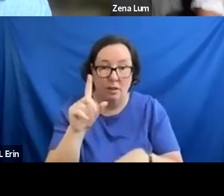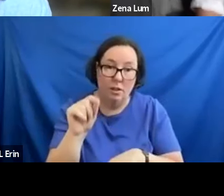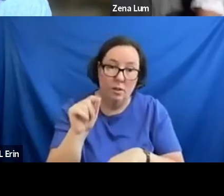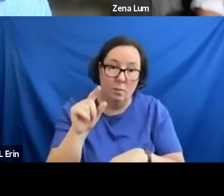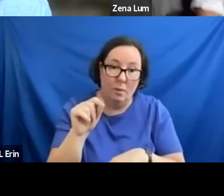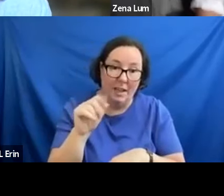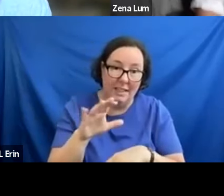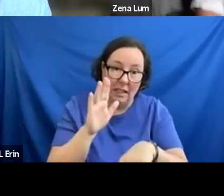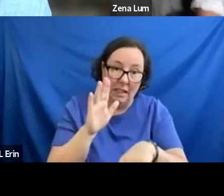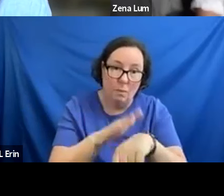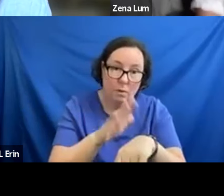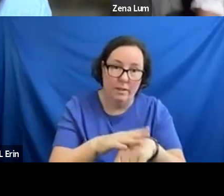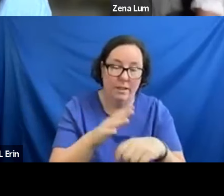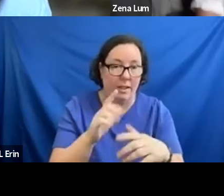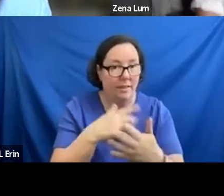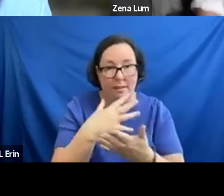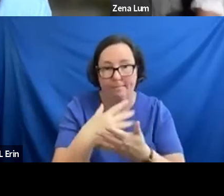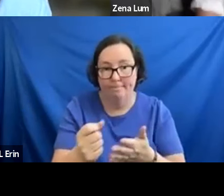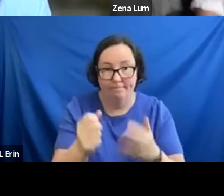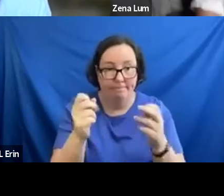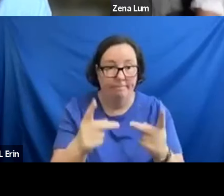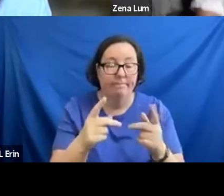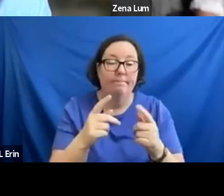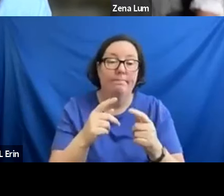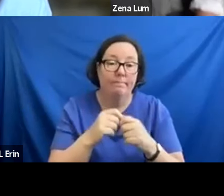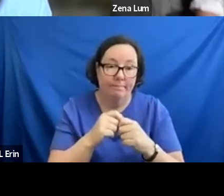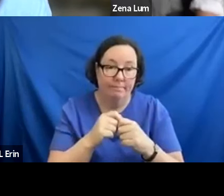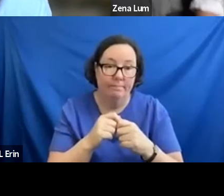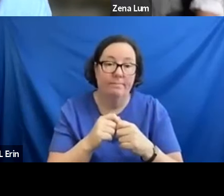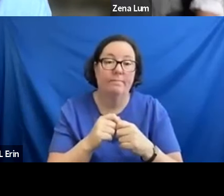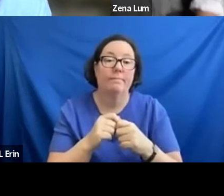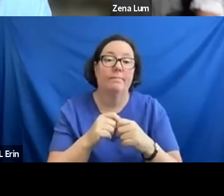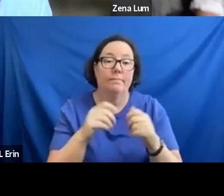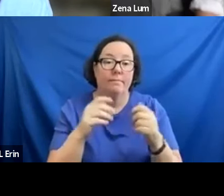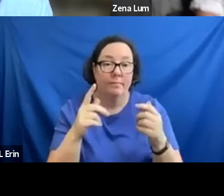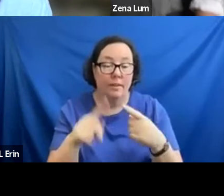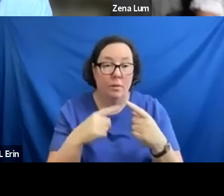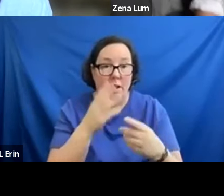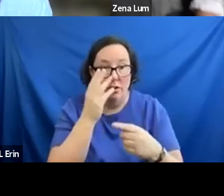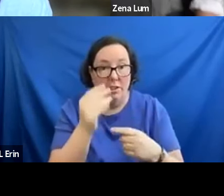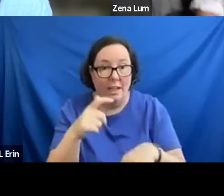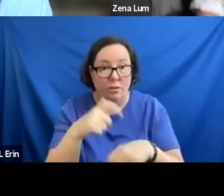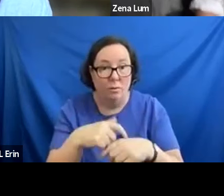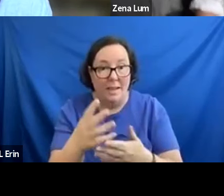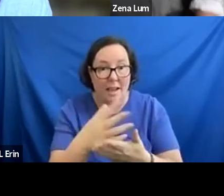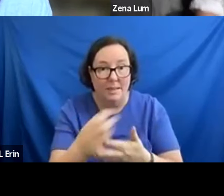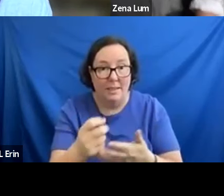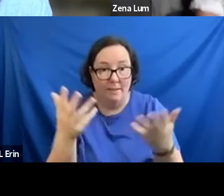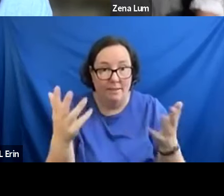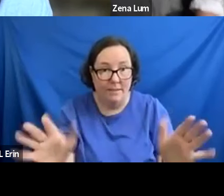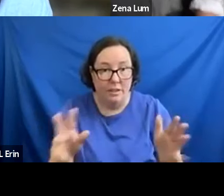noted warning? Yes. So Ms. Parvex is going to provide the 20-second warning. When she indicates that time is up,